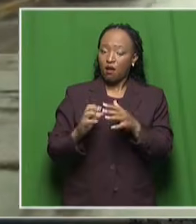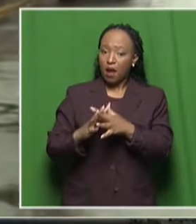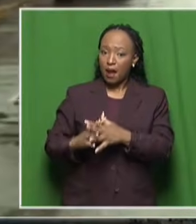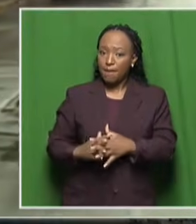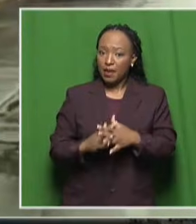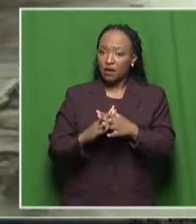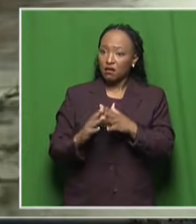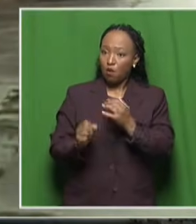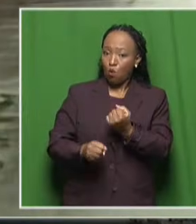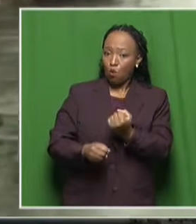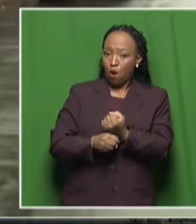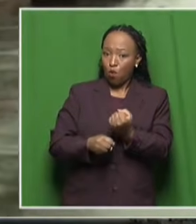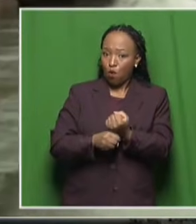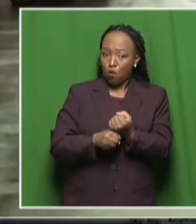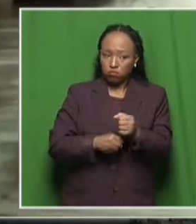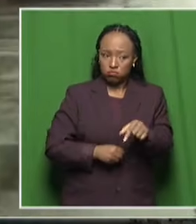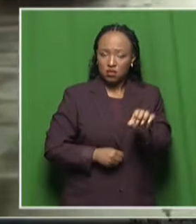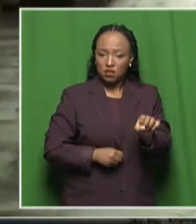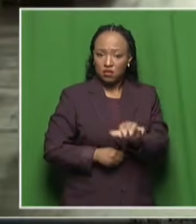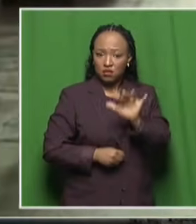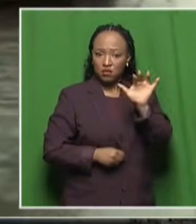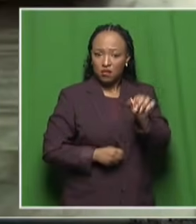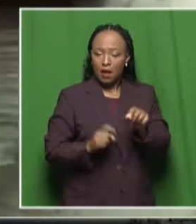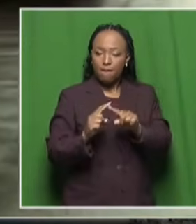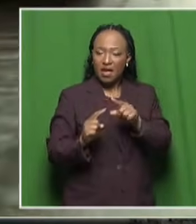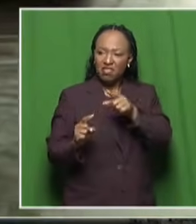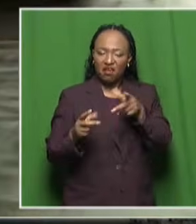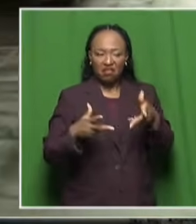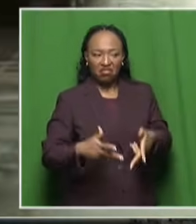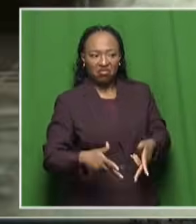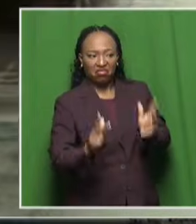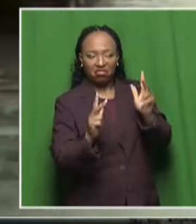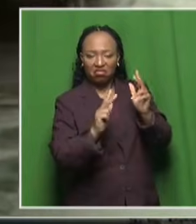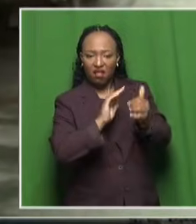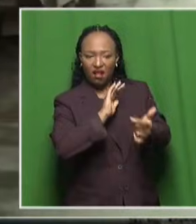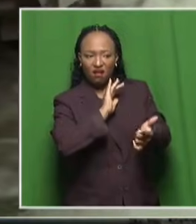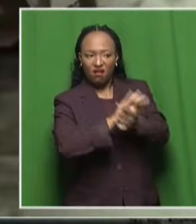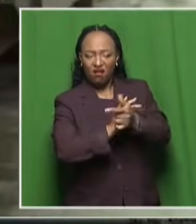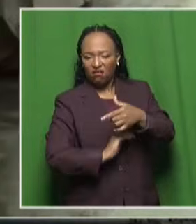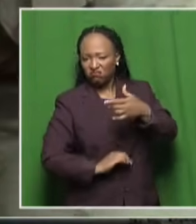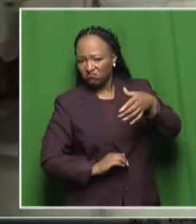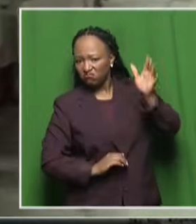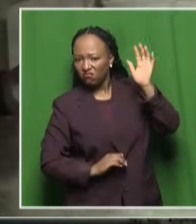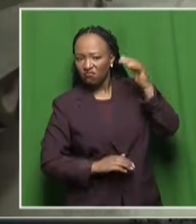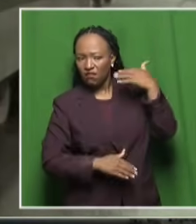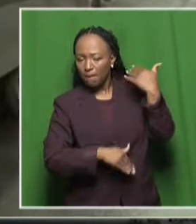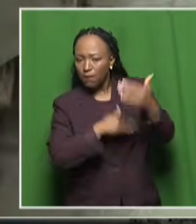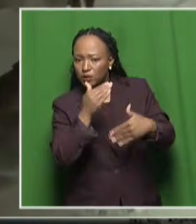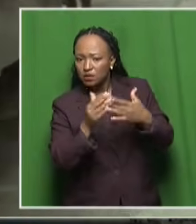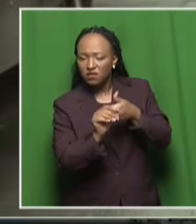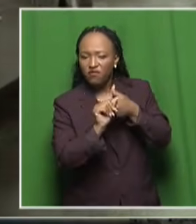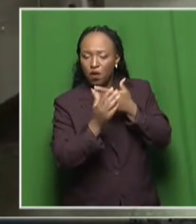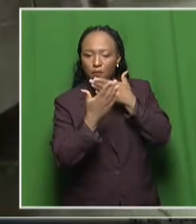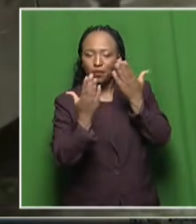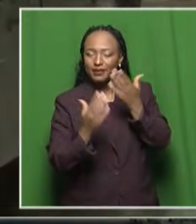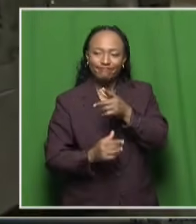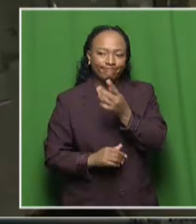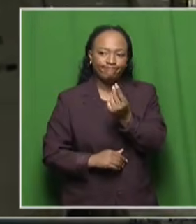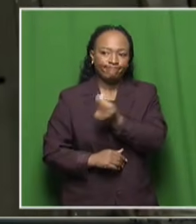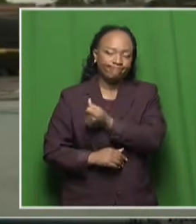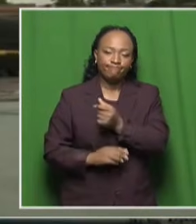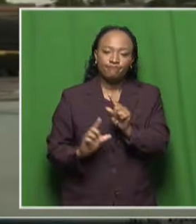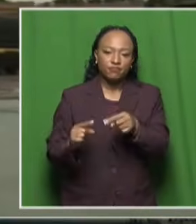any form of operation in this country without due regard to the local laws and processes, it would be unfortunate. South Africa cannot